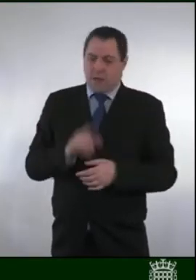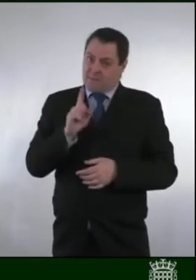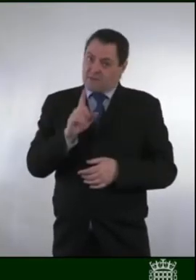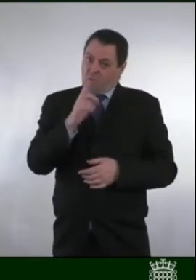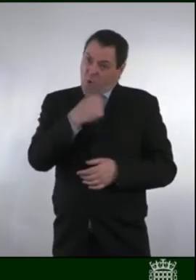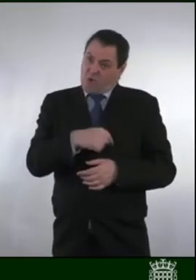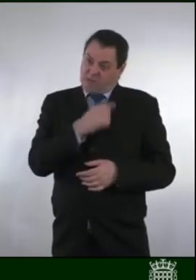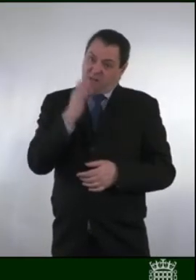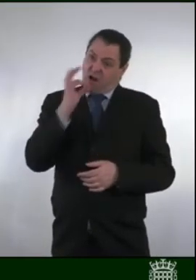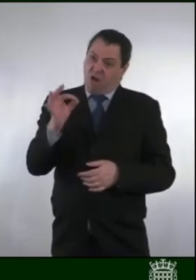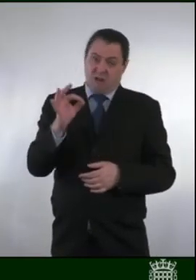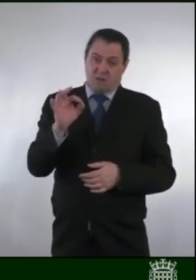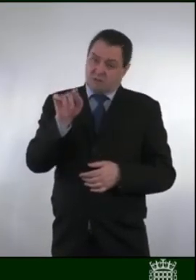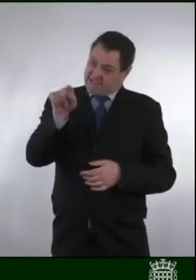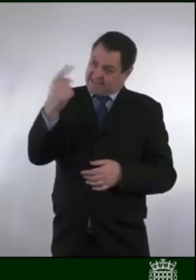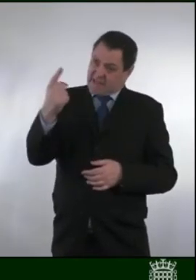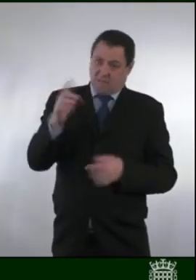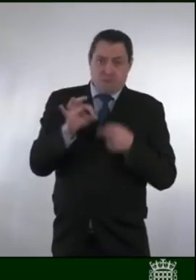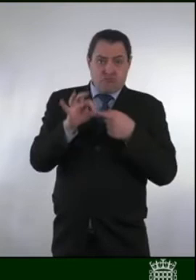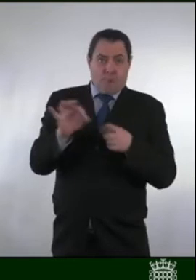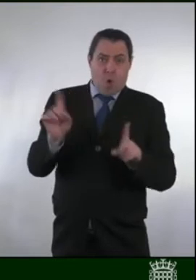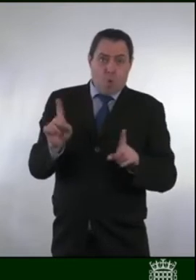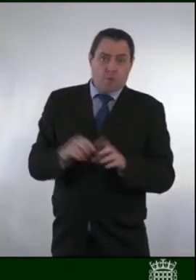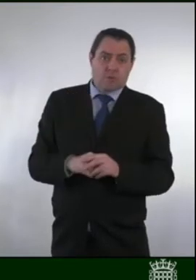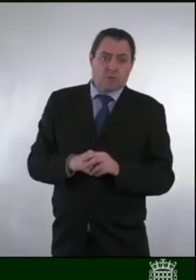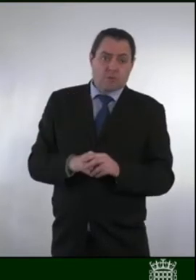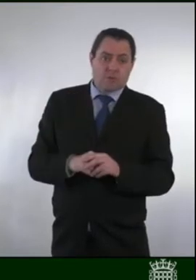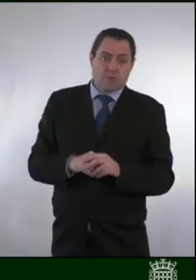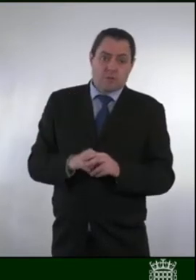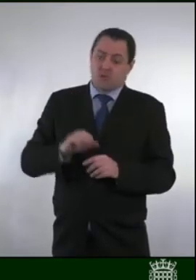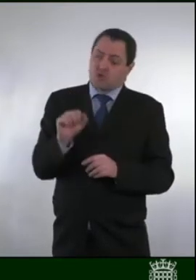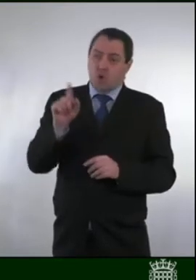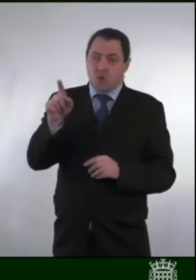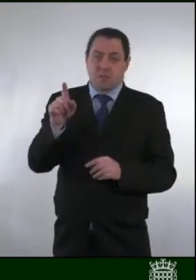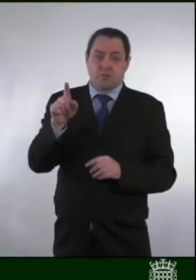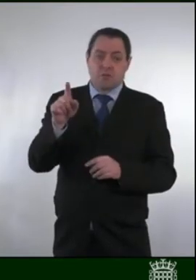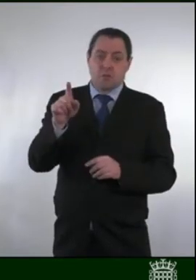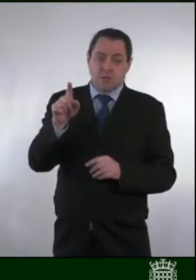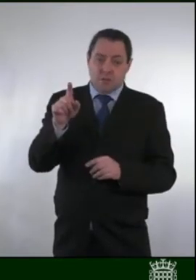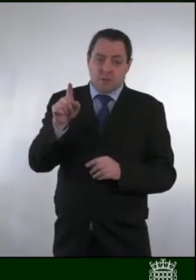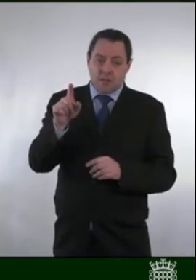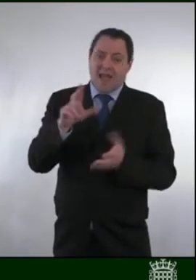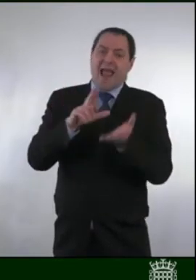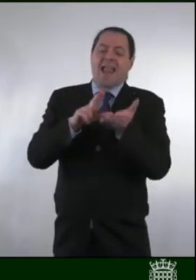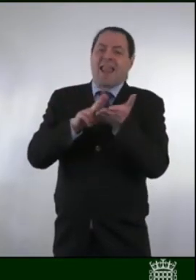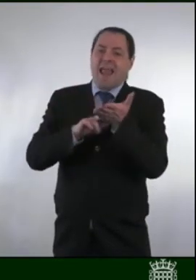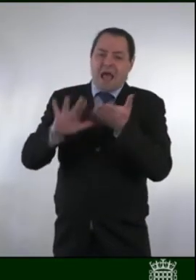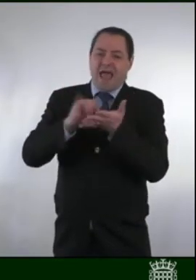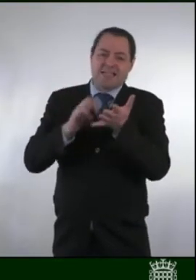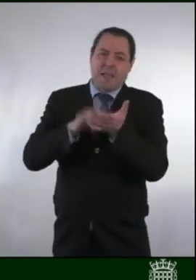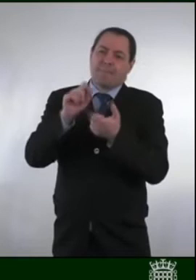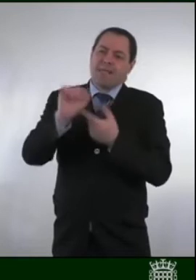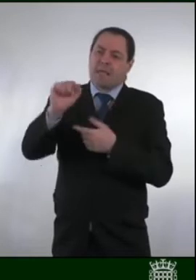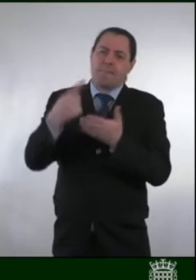is what he would propose by way of a Scottish national, or not nationalist, but national foreign